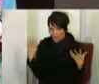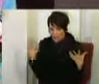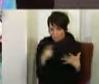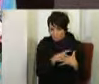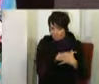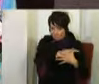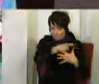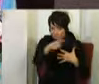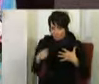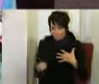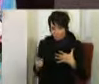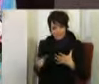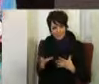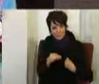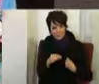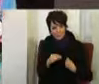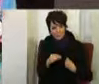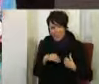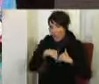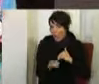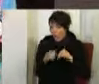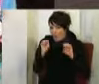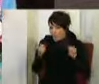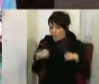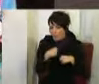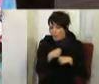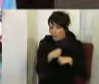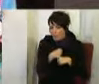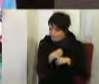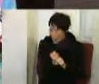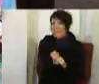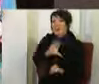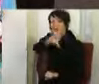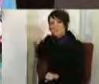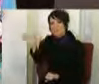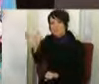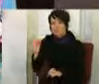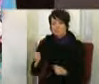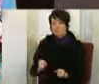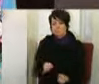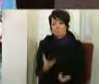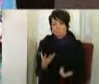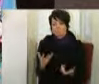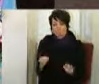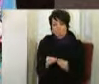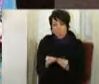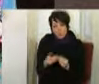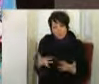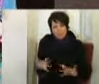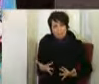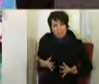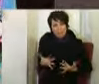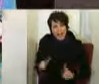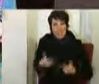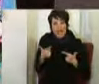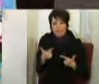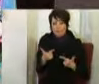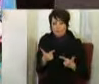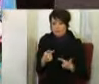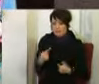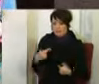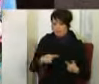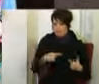see how we can make Christmas come alive for us this year. So open our hearts and our minds now, O God, as we come into this place